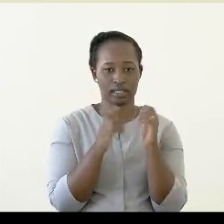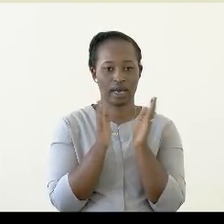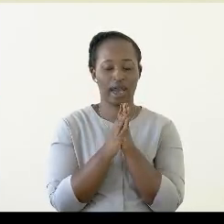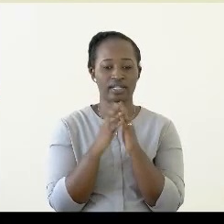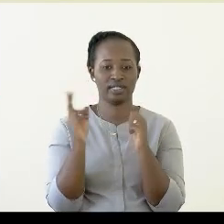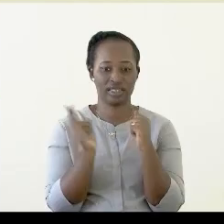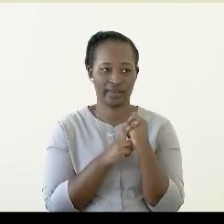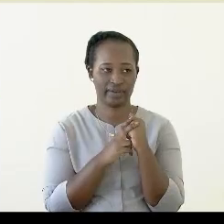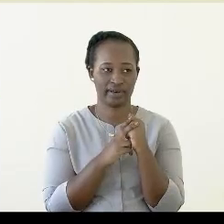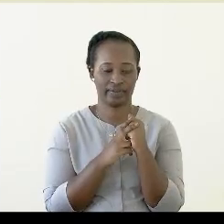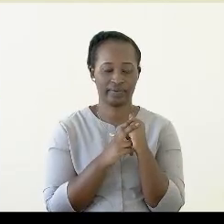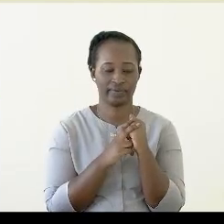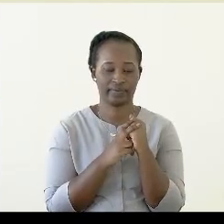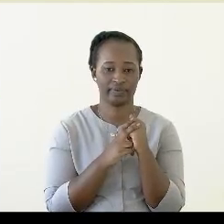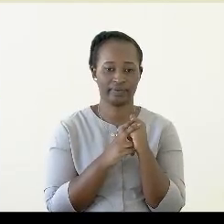7.